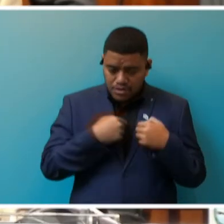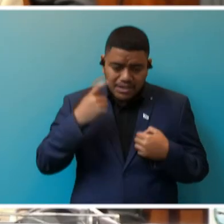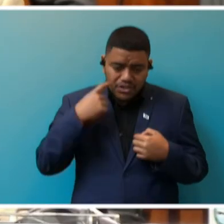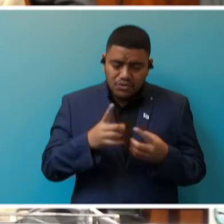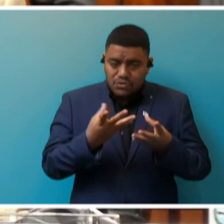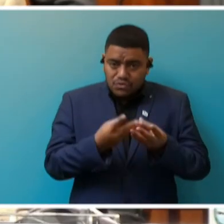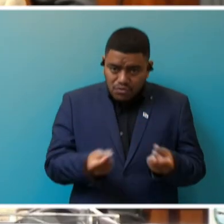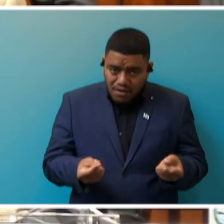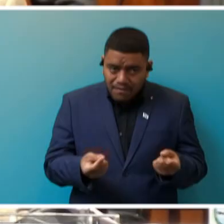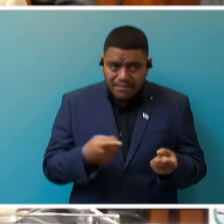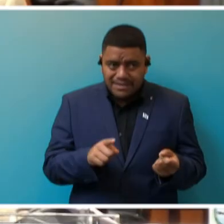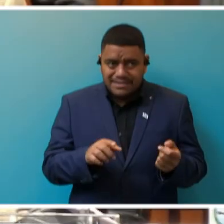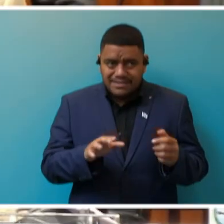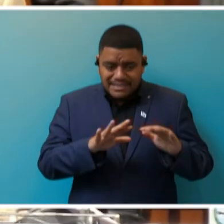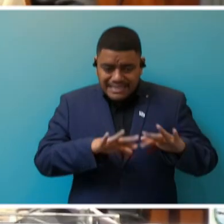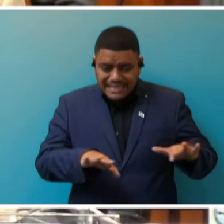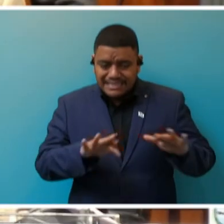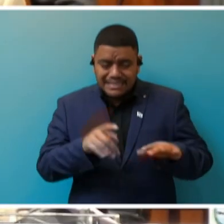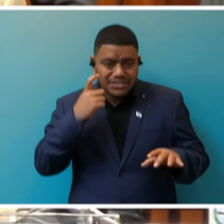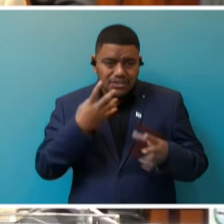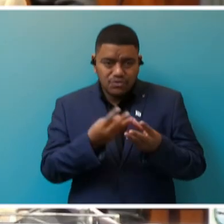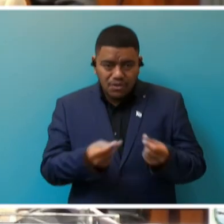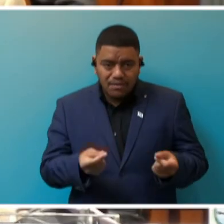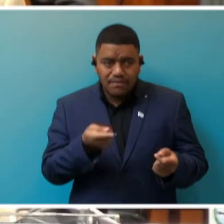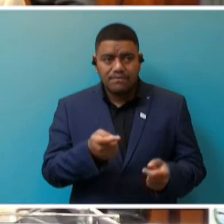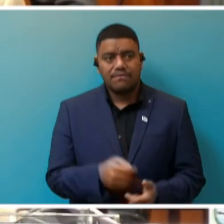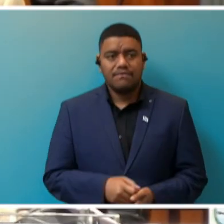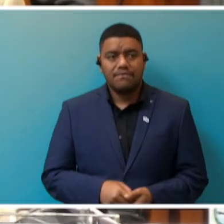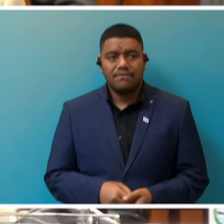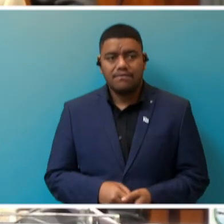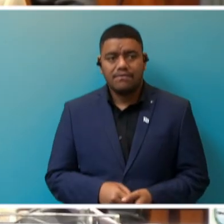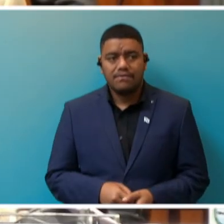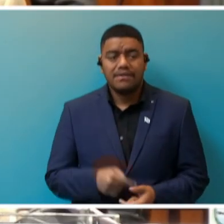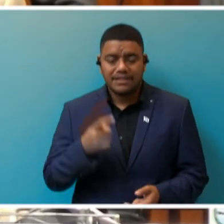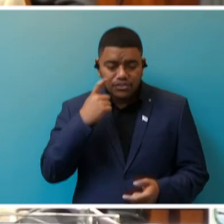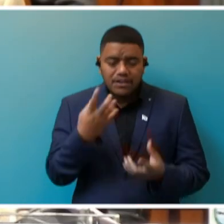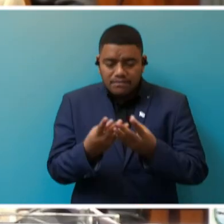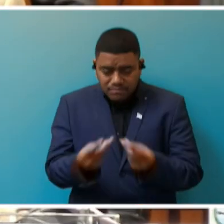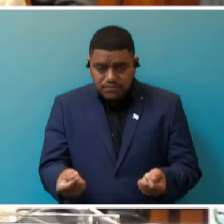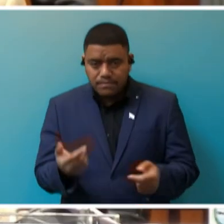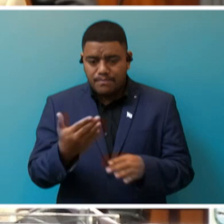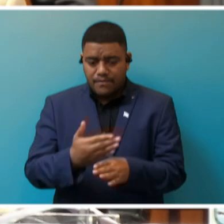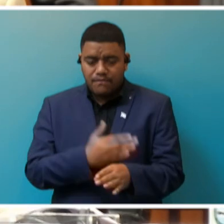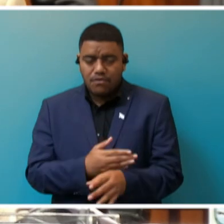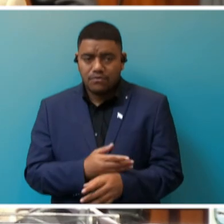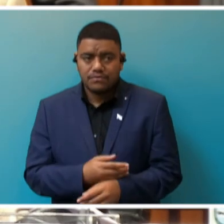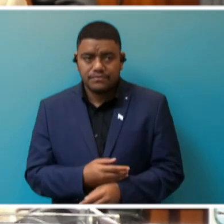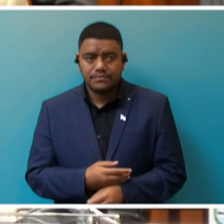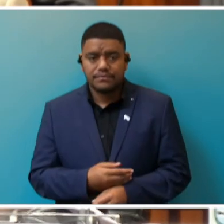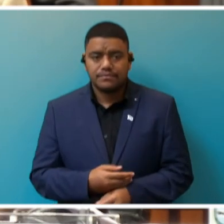to massage and to make sure that it is resolved with an